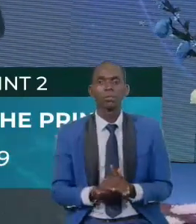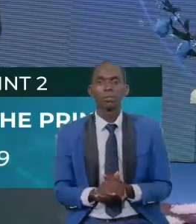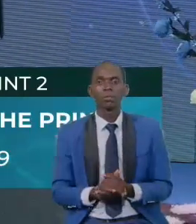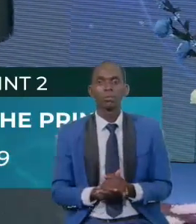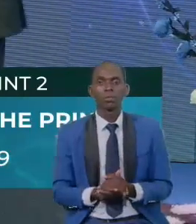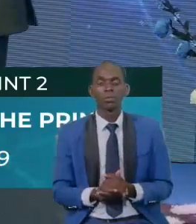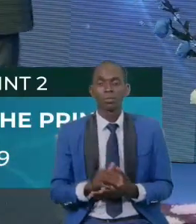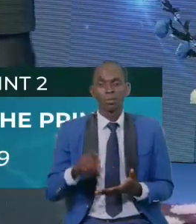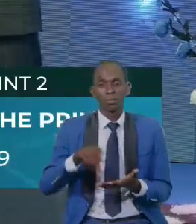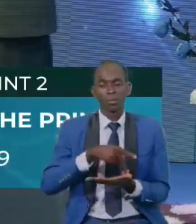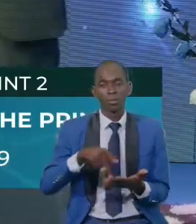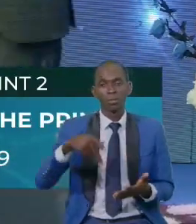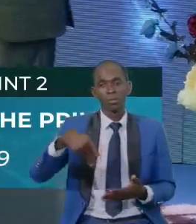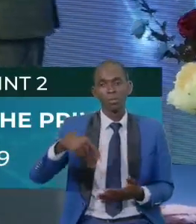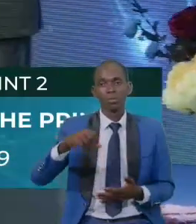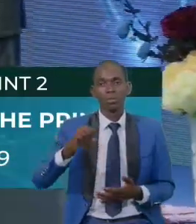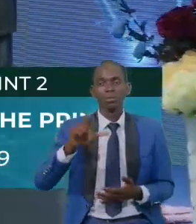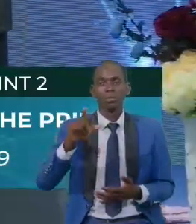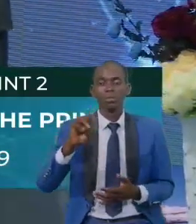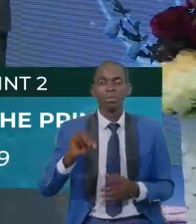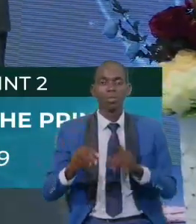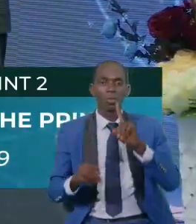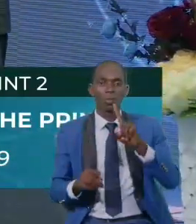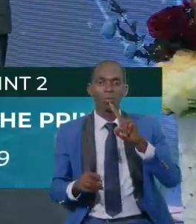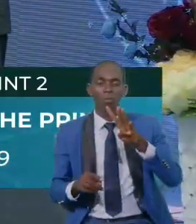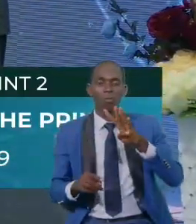Psalm 145, verse 9,